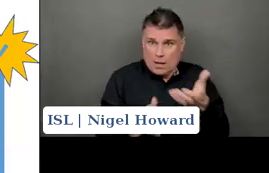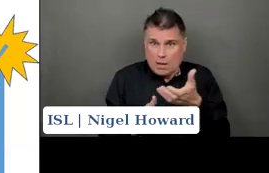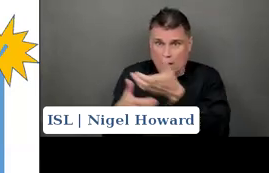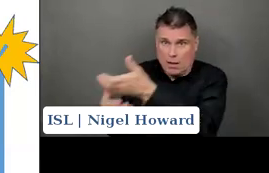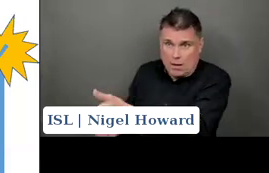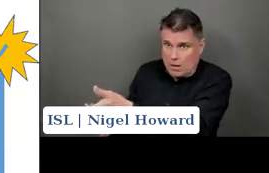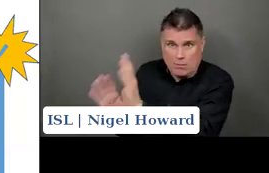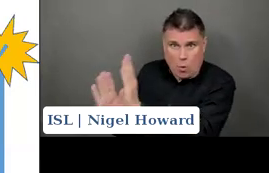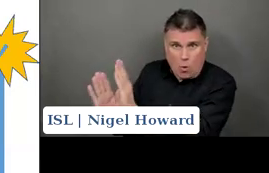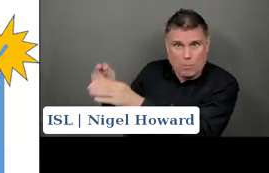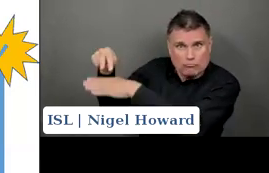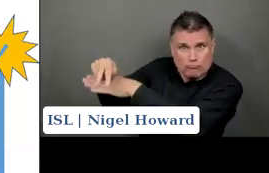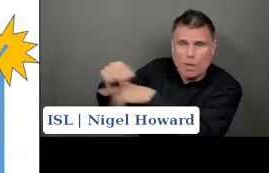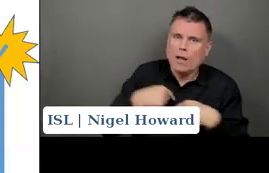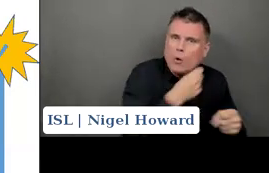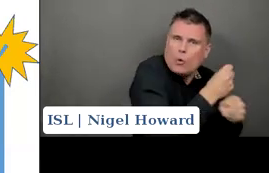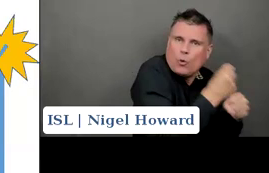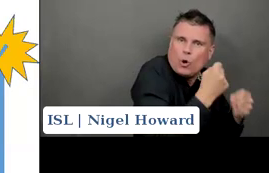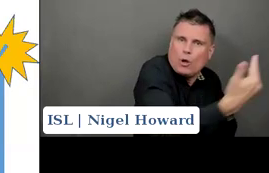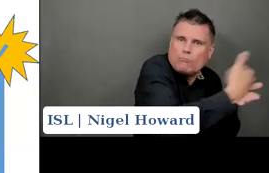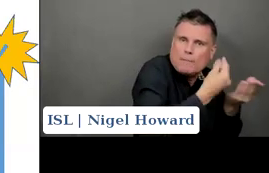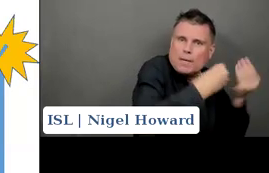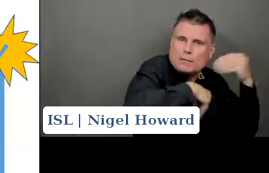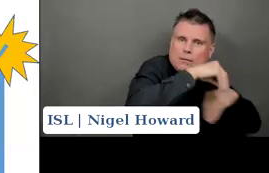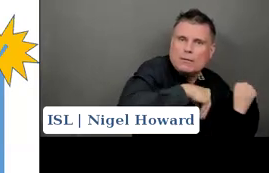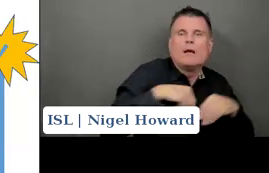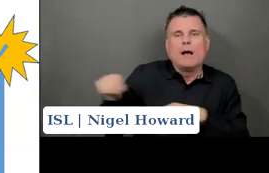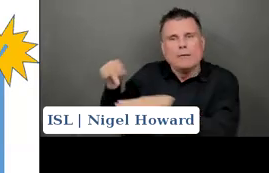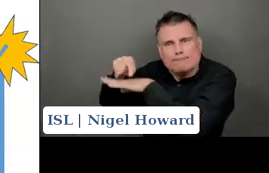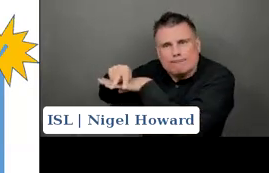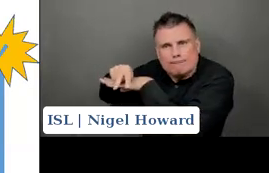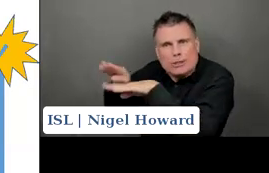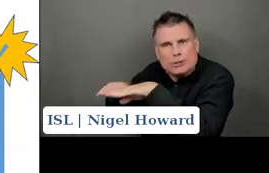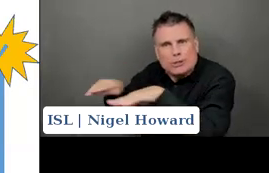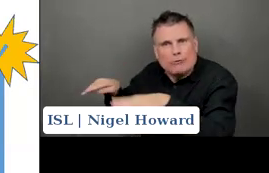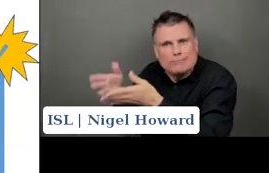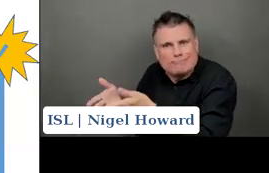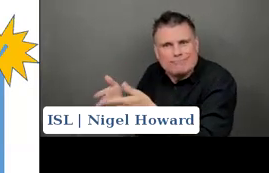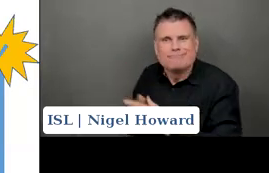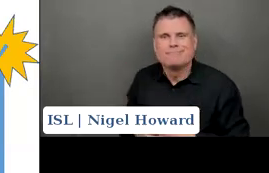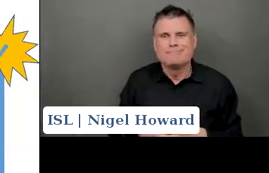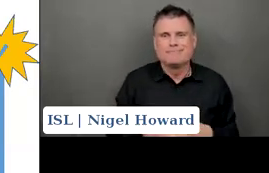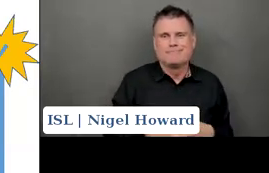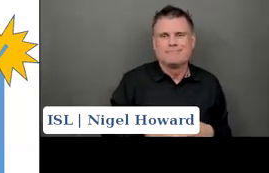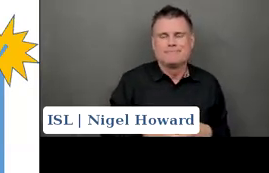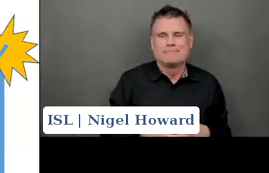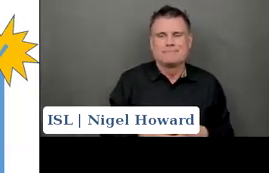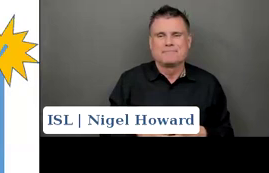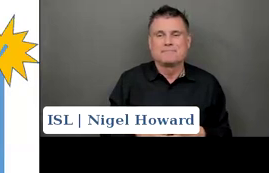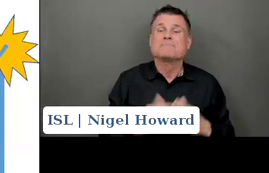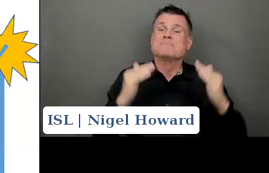negotiation organizations negotiating on adapting some of the early childhood sort of education principles to